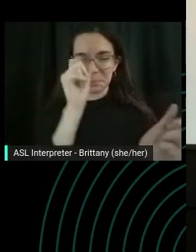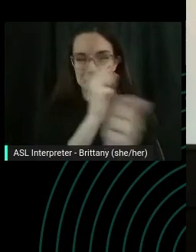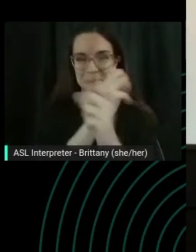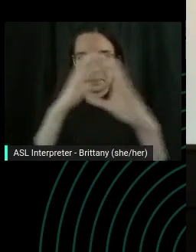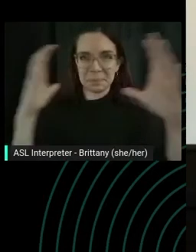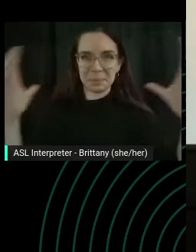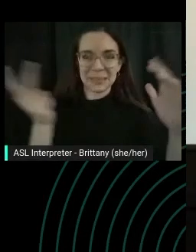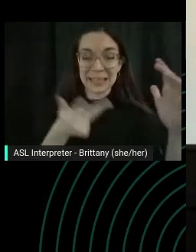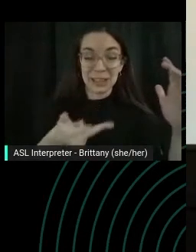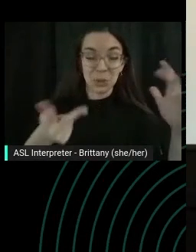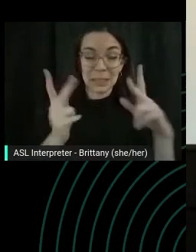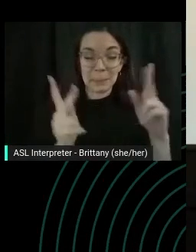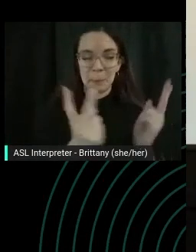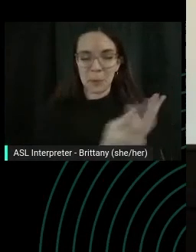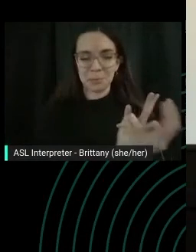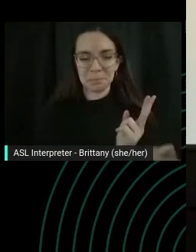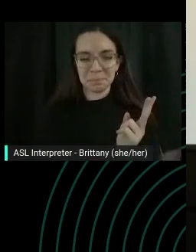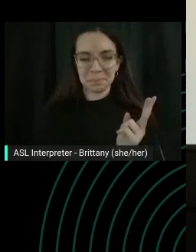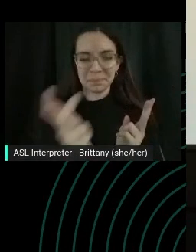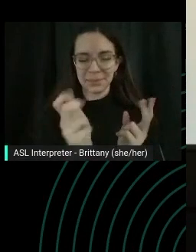people together.